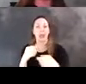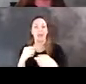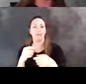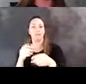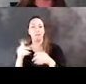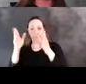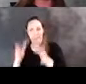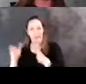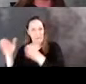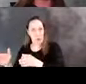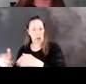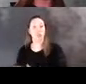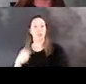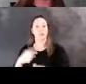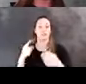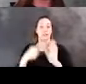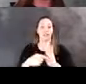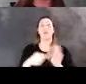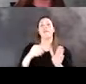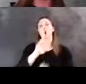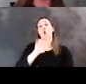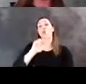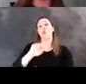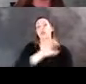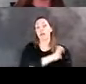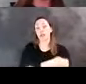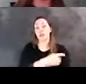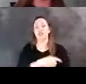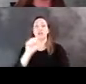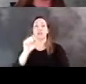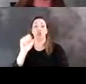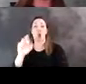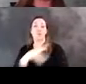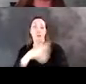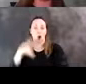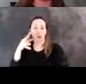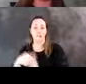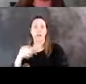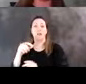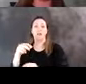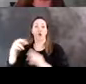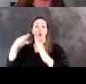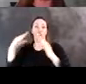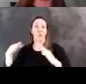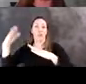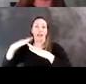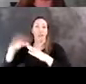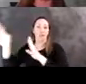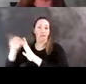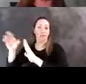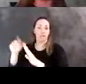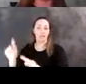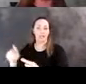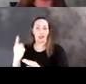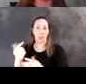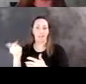So for some examples, we have wind energy, solar farms, and rooftop solar, and only about three to four of our electricity in Florida comes from renewable